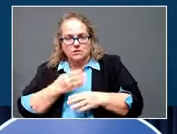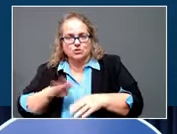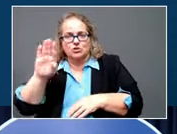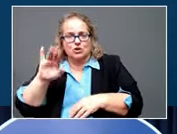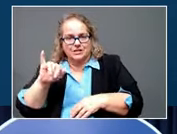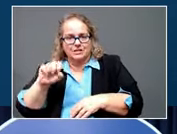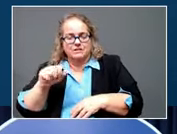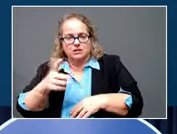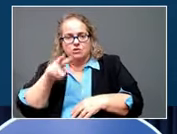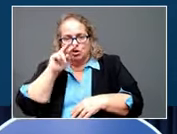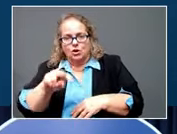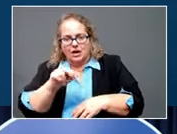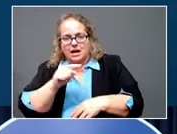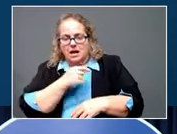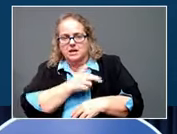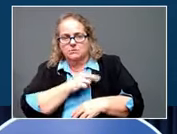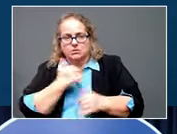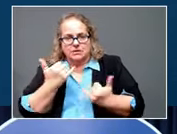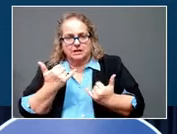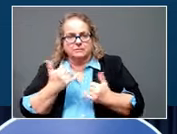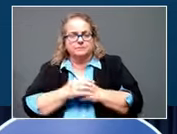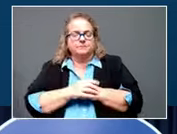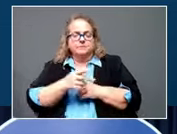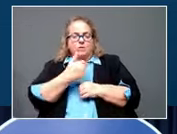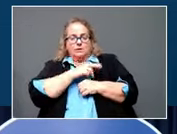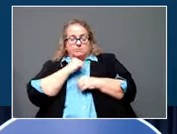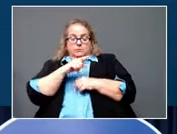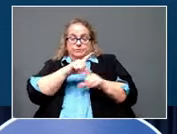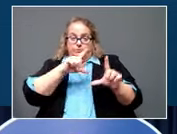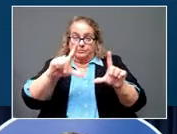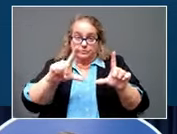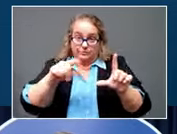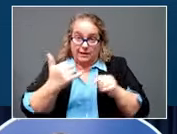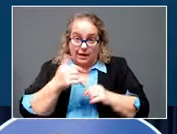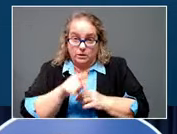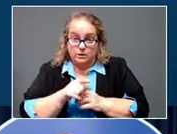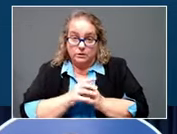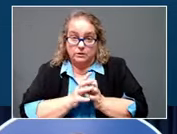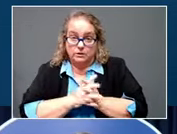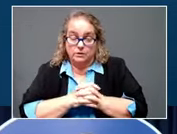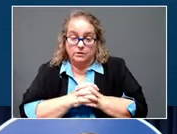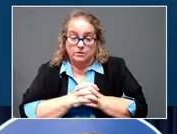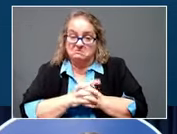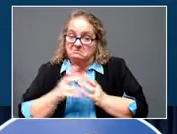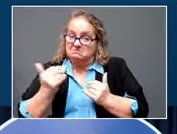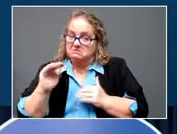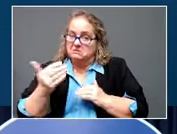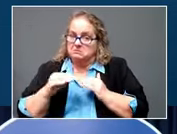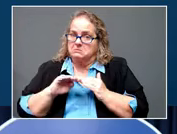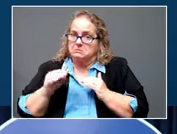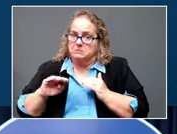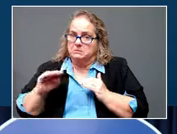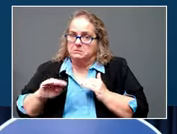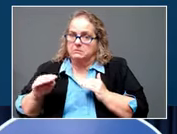Line graphs that we typically look at, hospitalization at the moment, we're holding steady. That is a very good thing